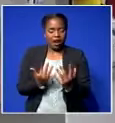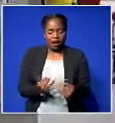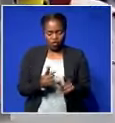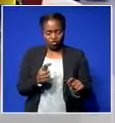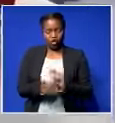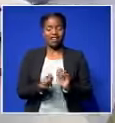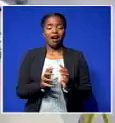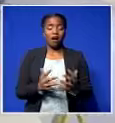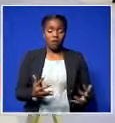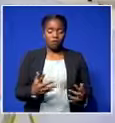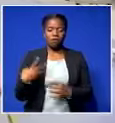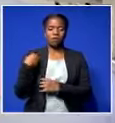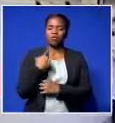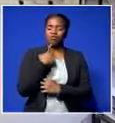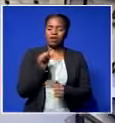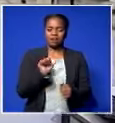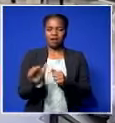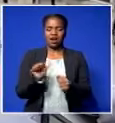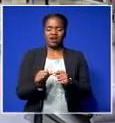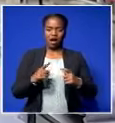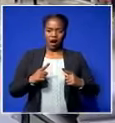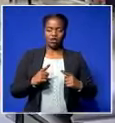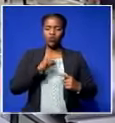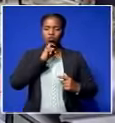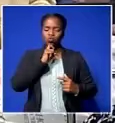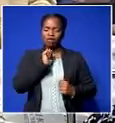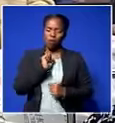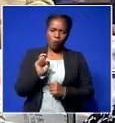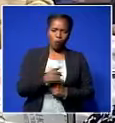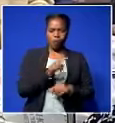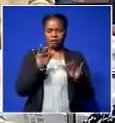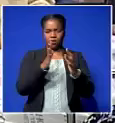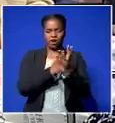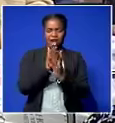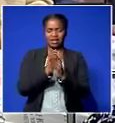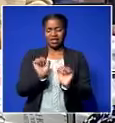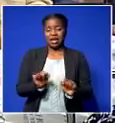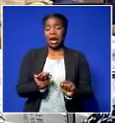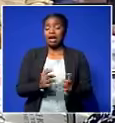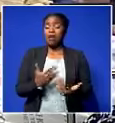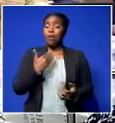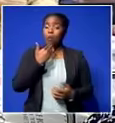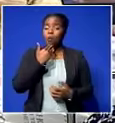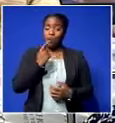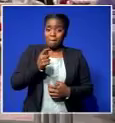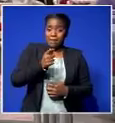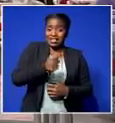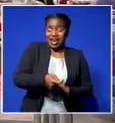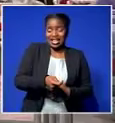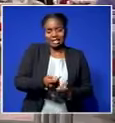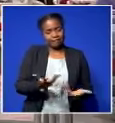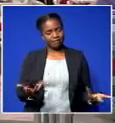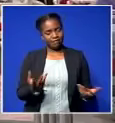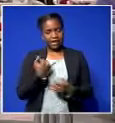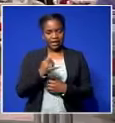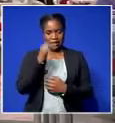according to the minister, is a universal system that caters for all. As for who will pay for the new system, there is still